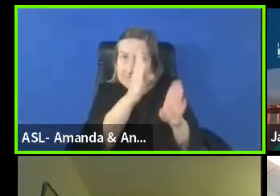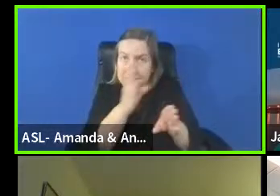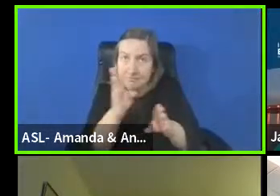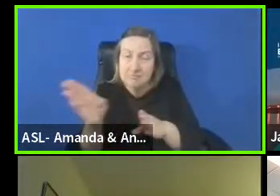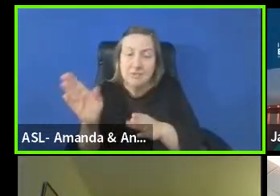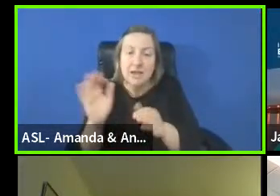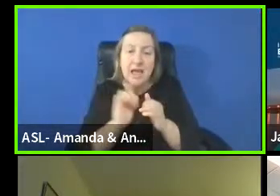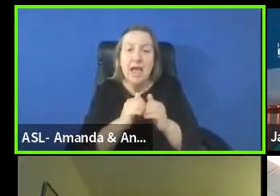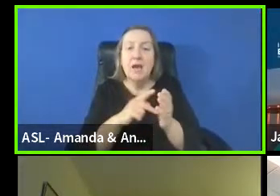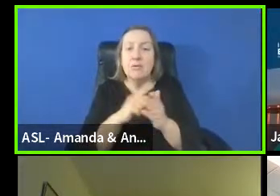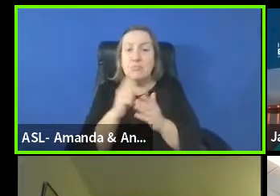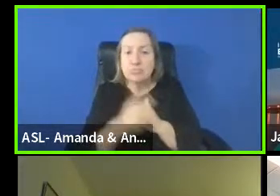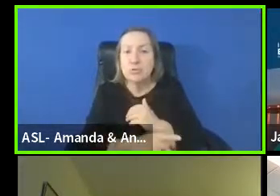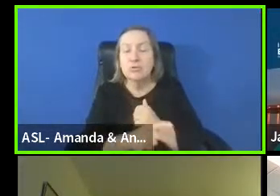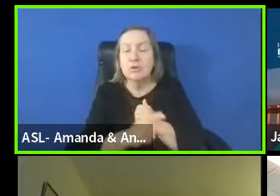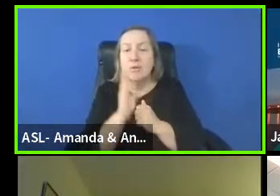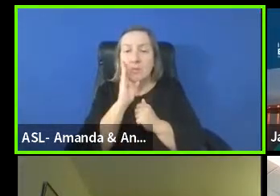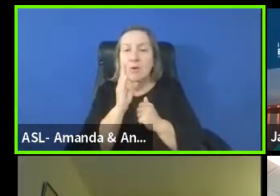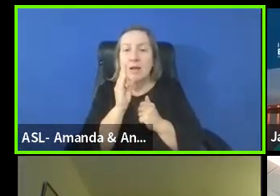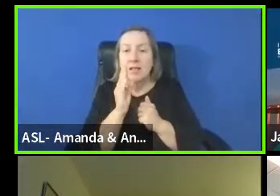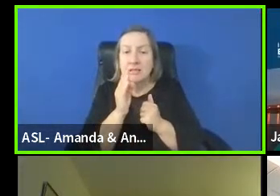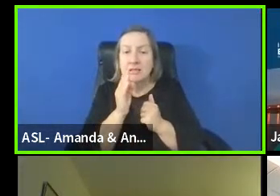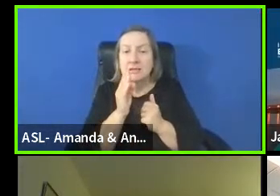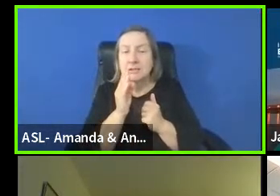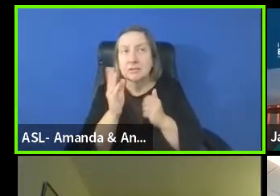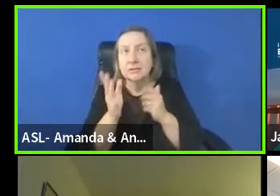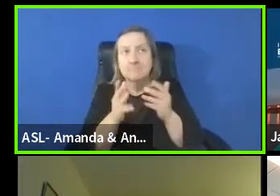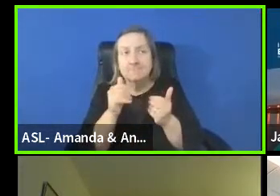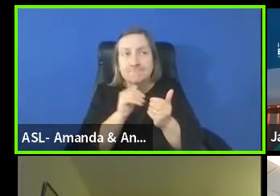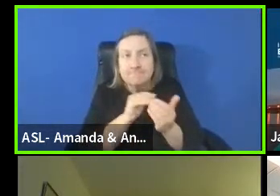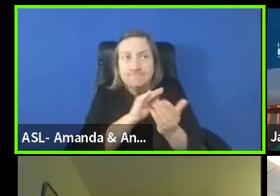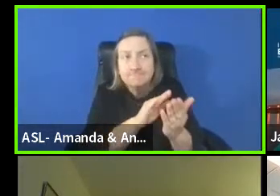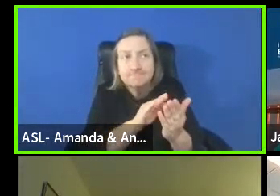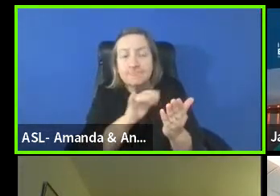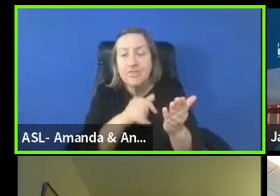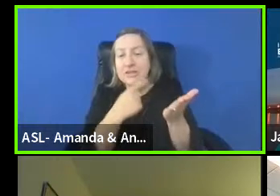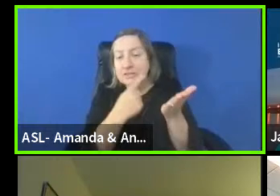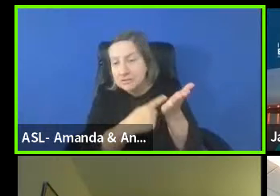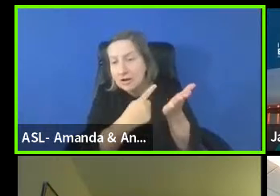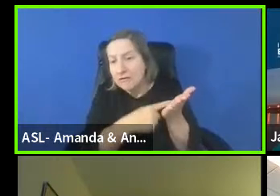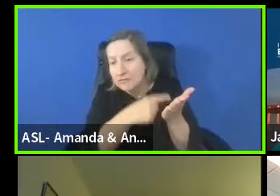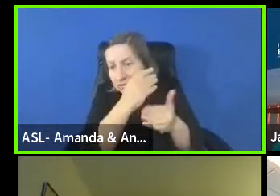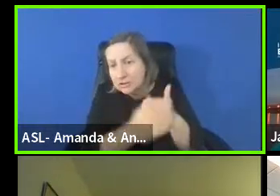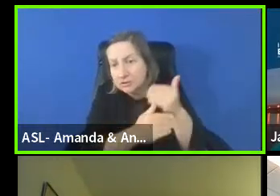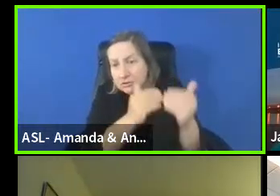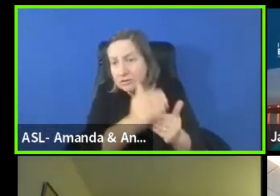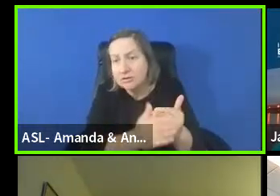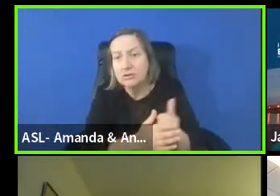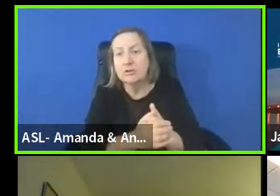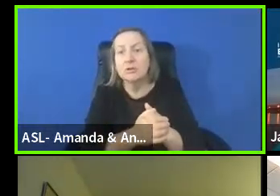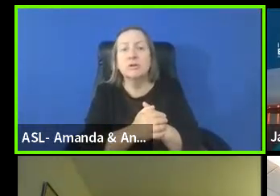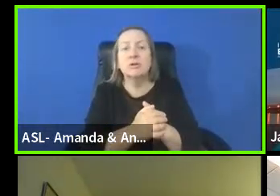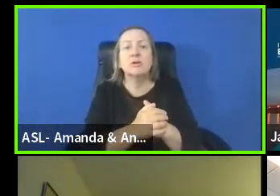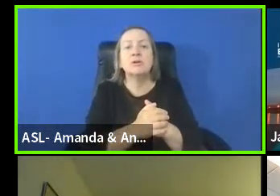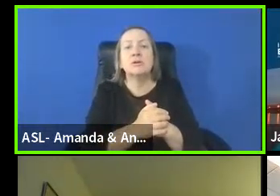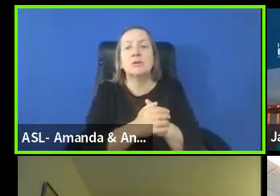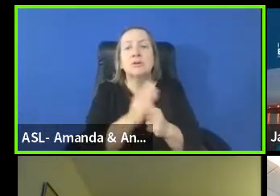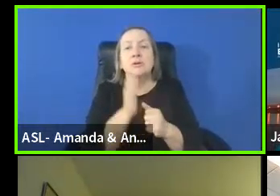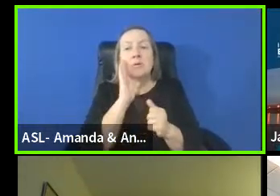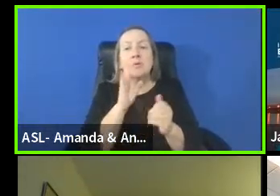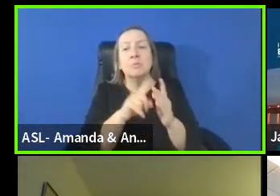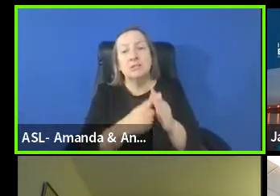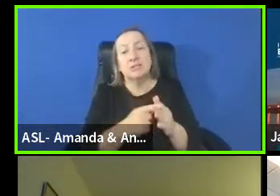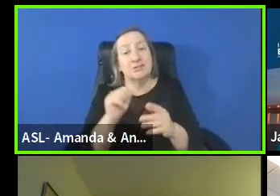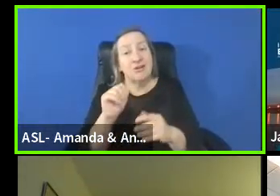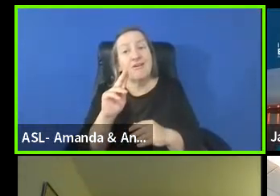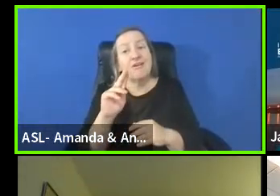the program is going to move this conversation along, and it will be starting in